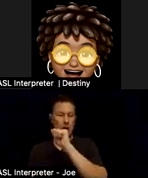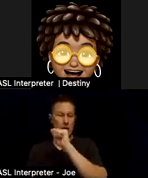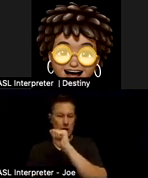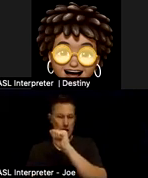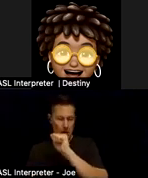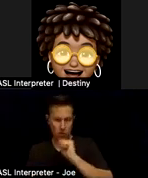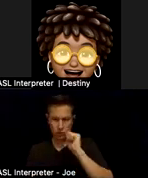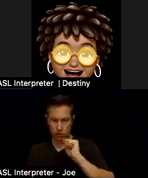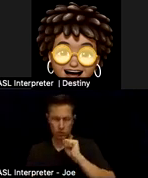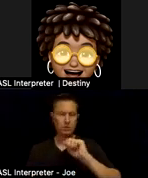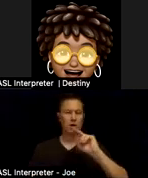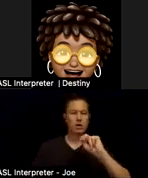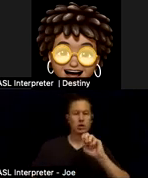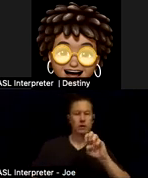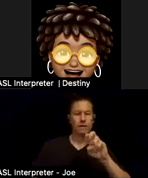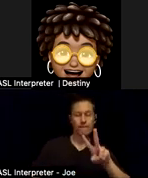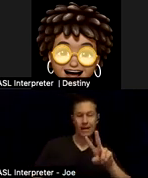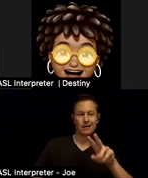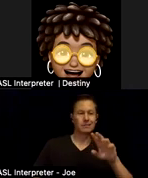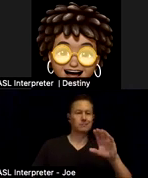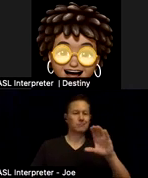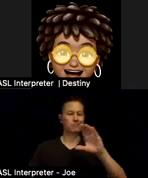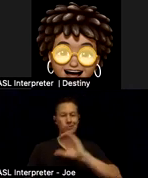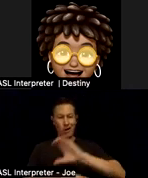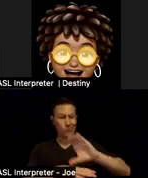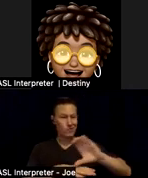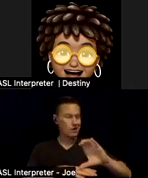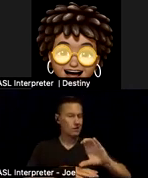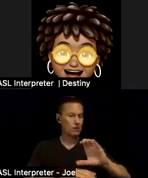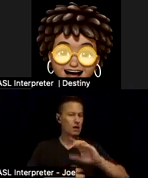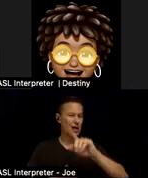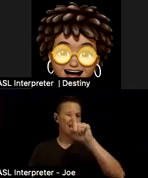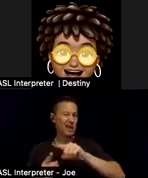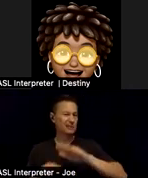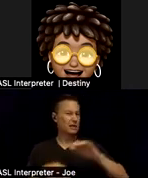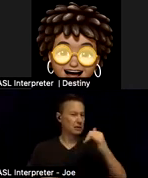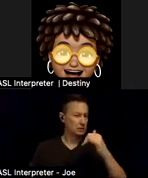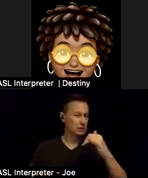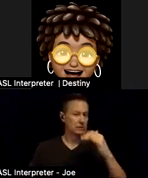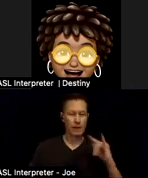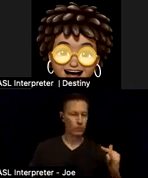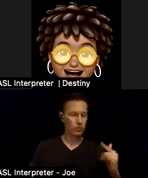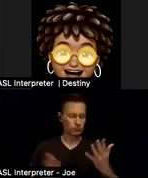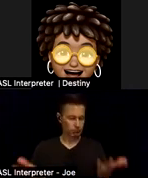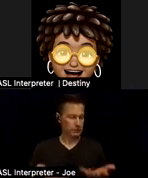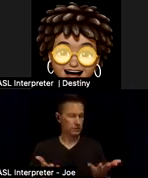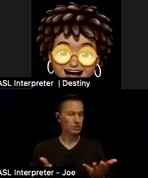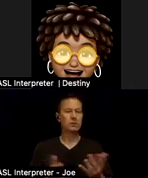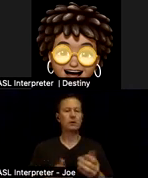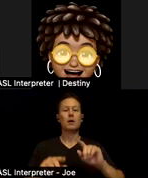Nevada, Colorado during that time, and much less than we have here. Still, when an earthquake does hit,